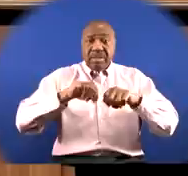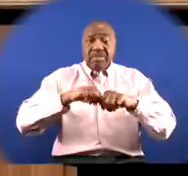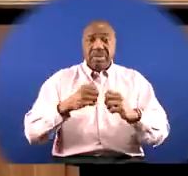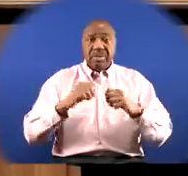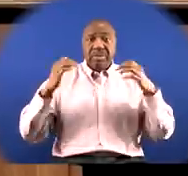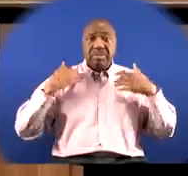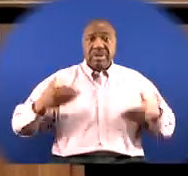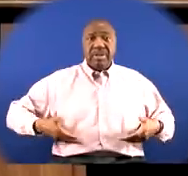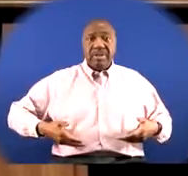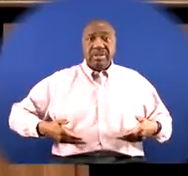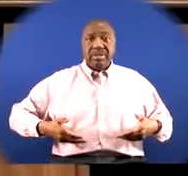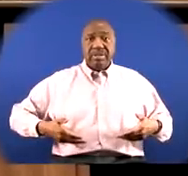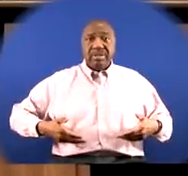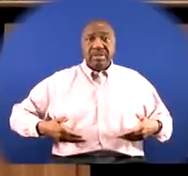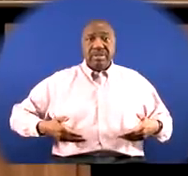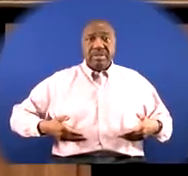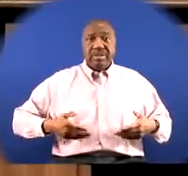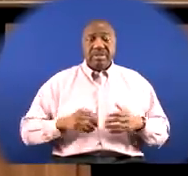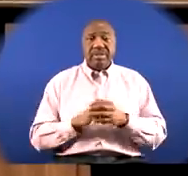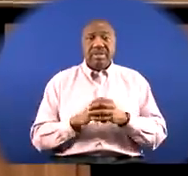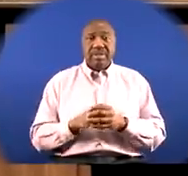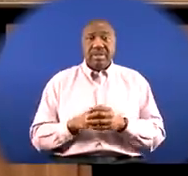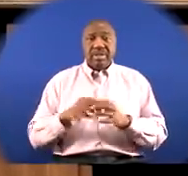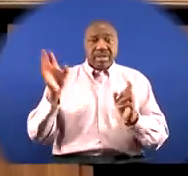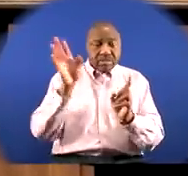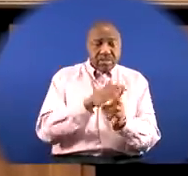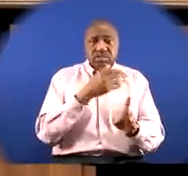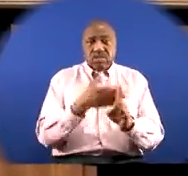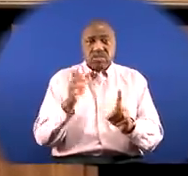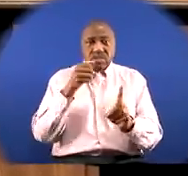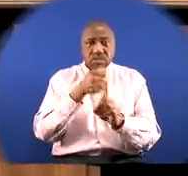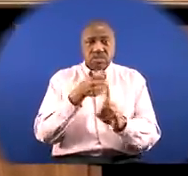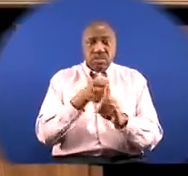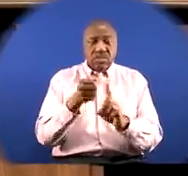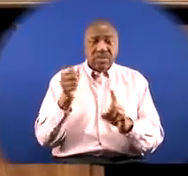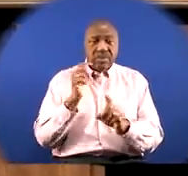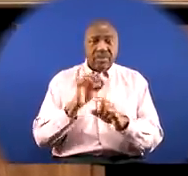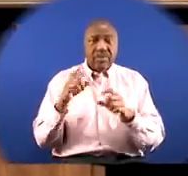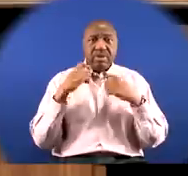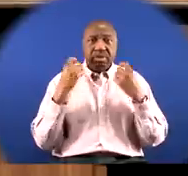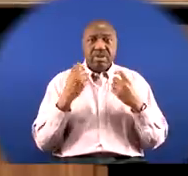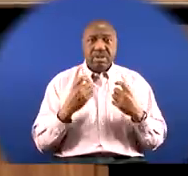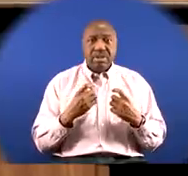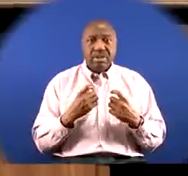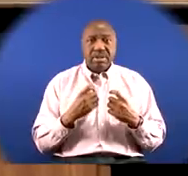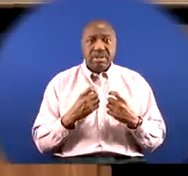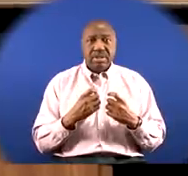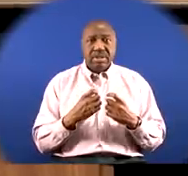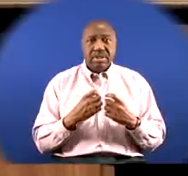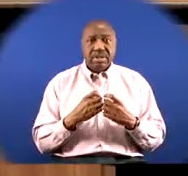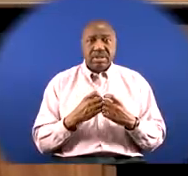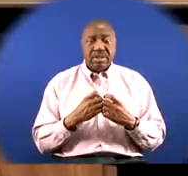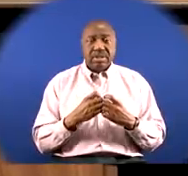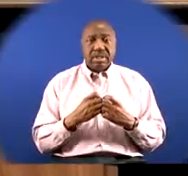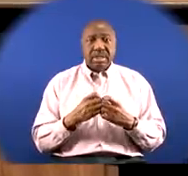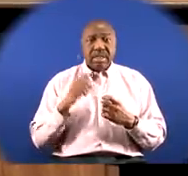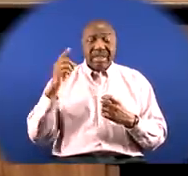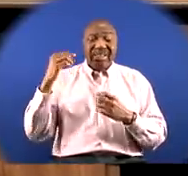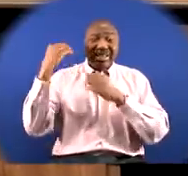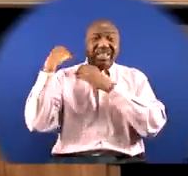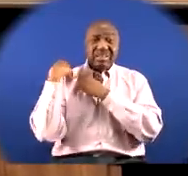body, that was bruised, battered, and beaten for our sake. Chastisement was upon